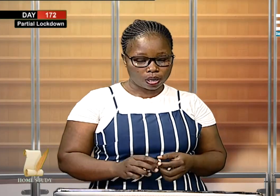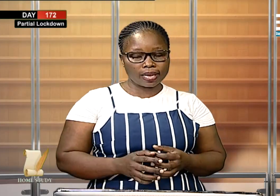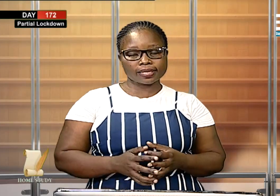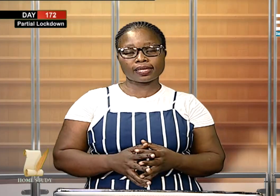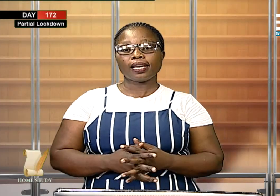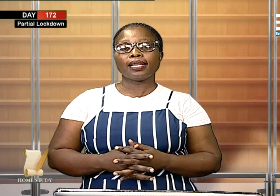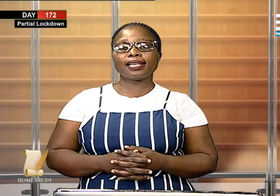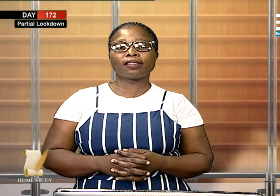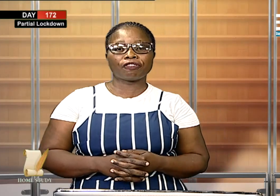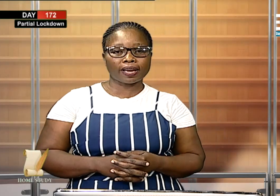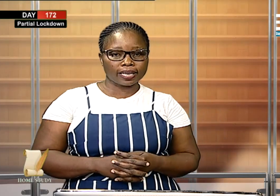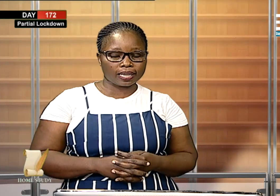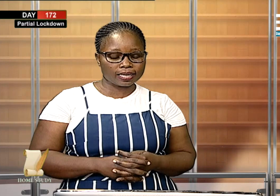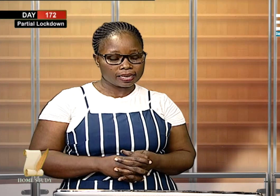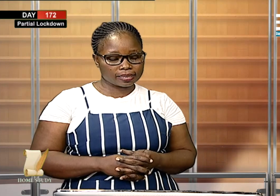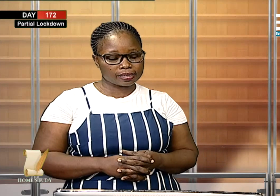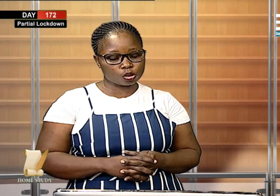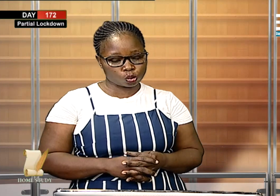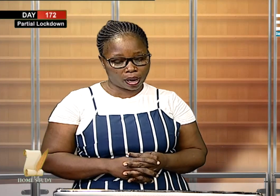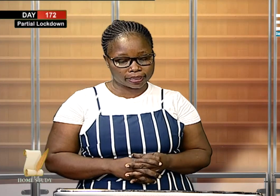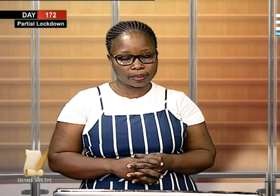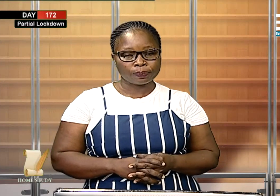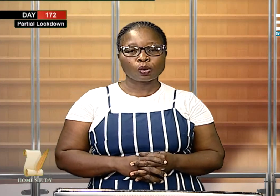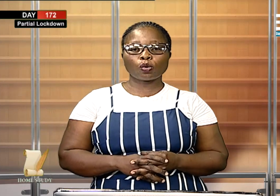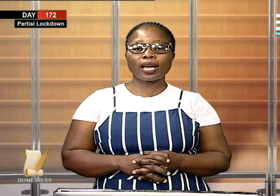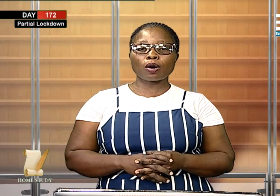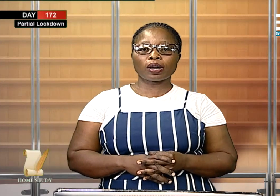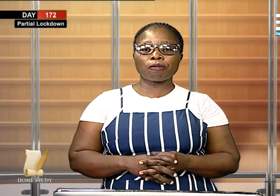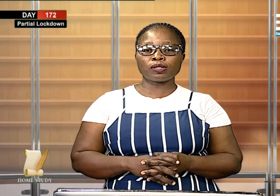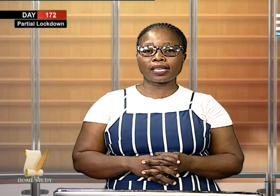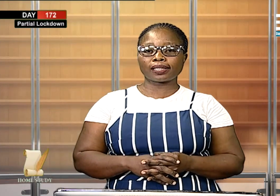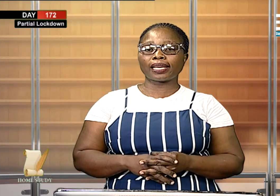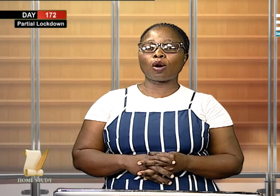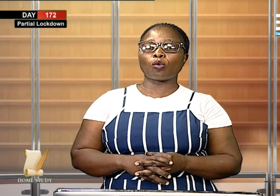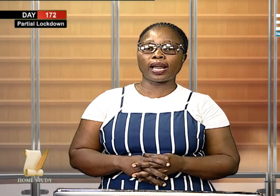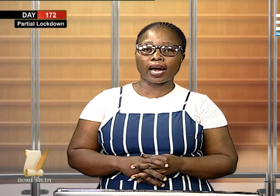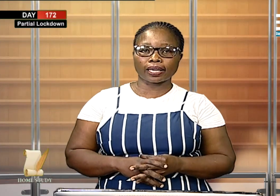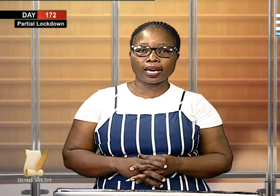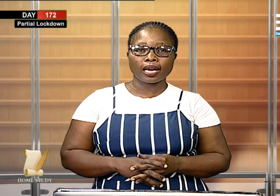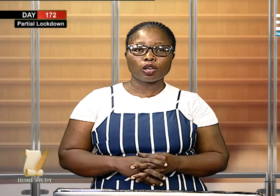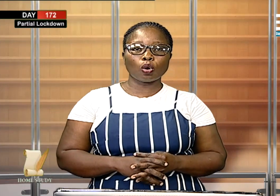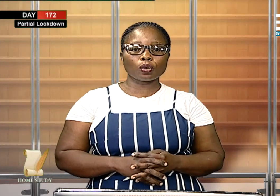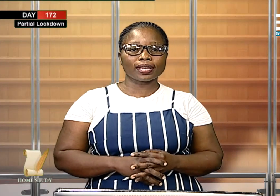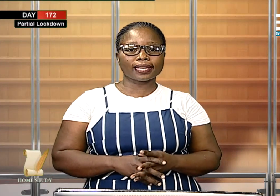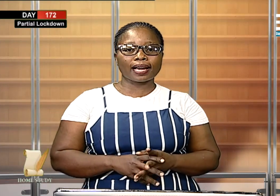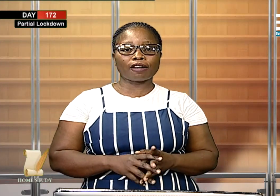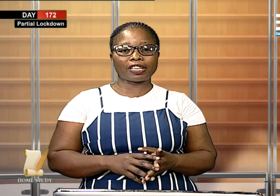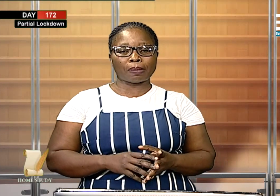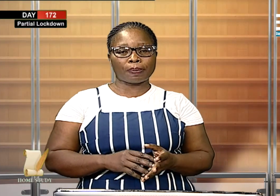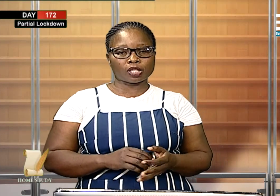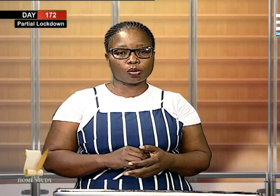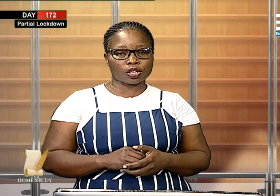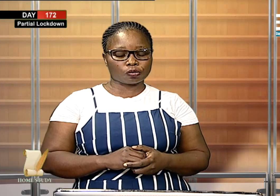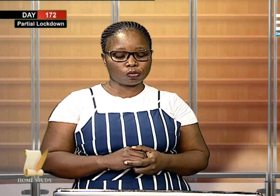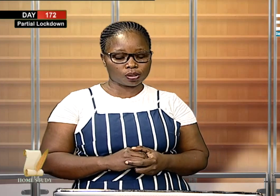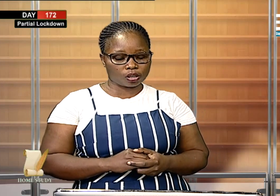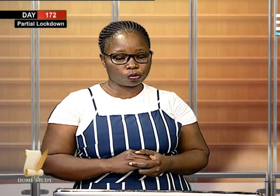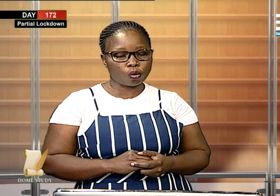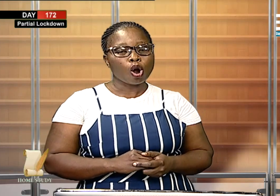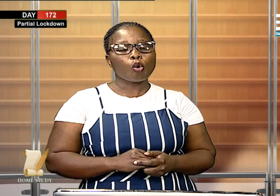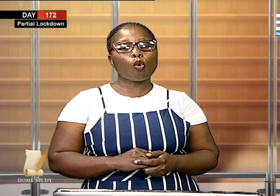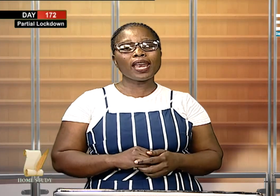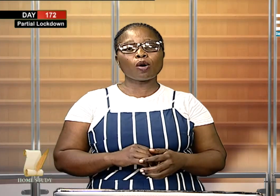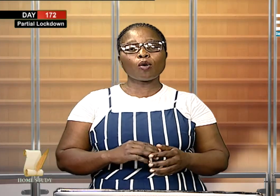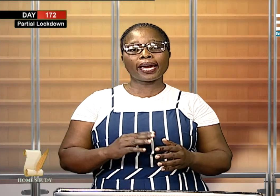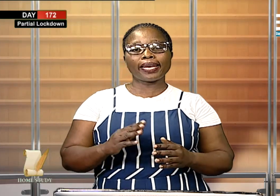lesingasiso lesifanele sesiswati. Kunana kuke mfundzi lengicela ukunake lokunye singakafike emaphethelweni nesifundvo